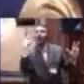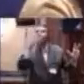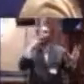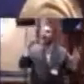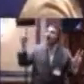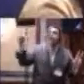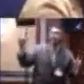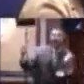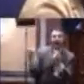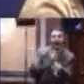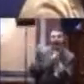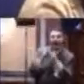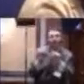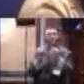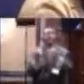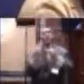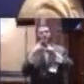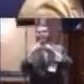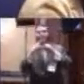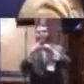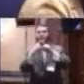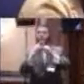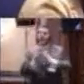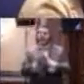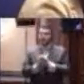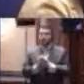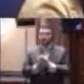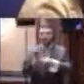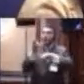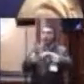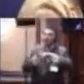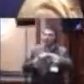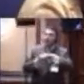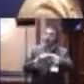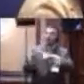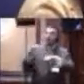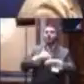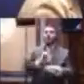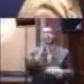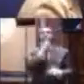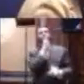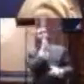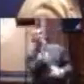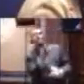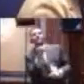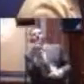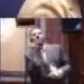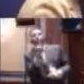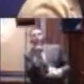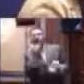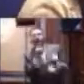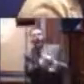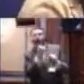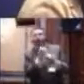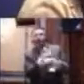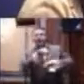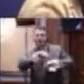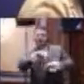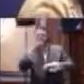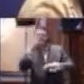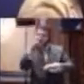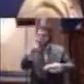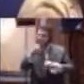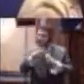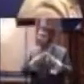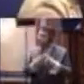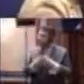from de Tocqueville, where de Tocqueville says, and I quote, "The most dangerous moment for a bad government is